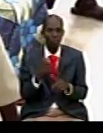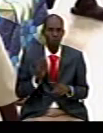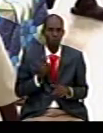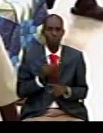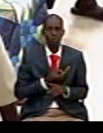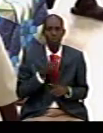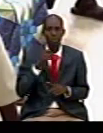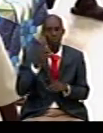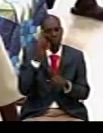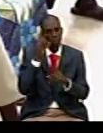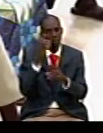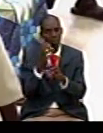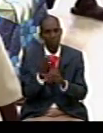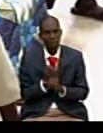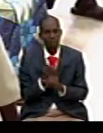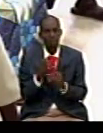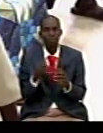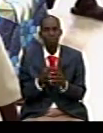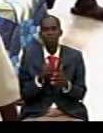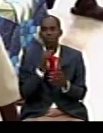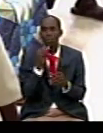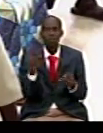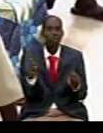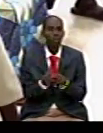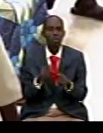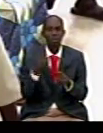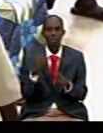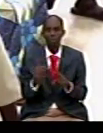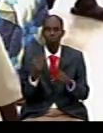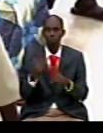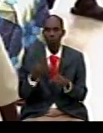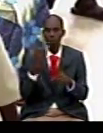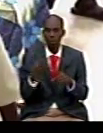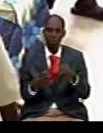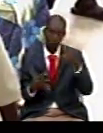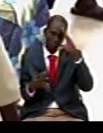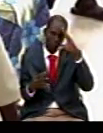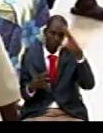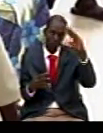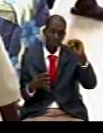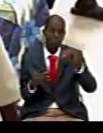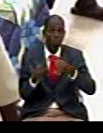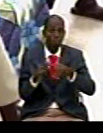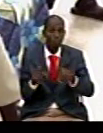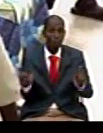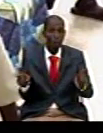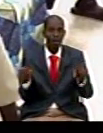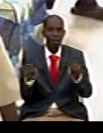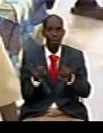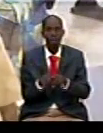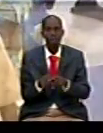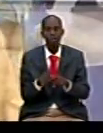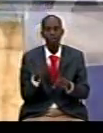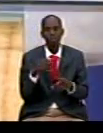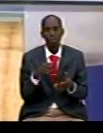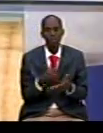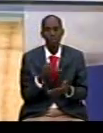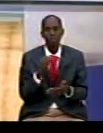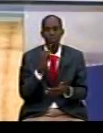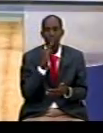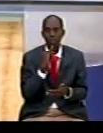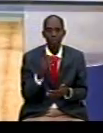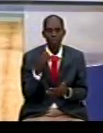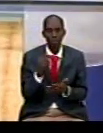ye received it not as the Word of men, but as it is